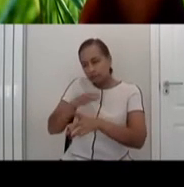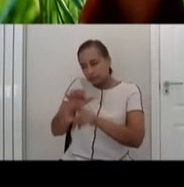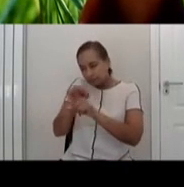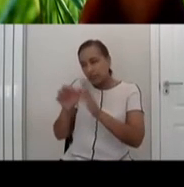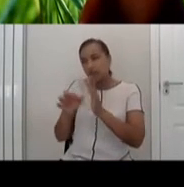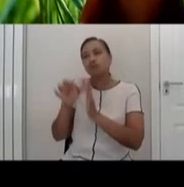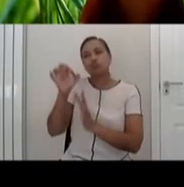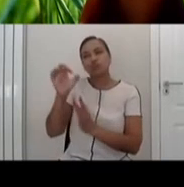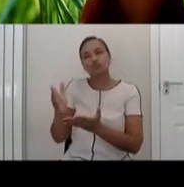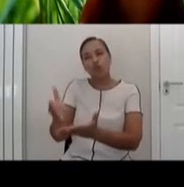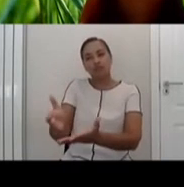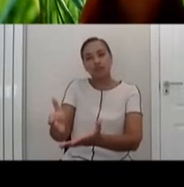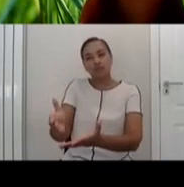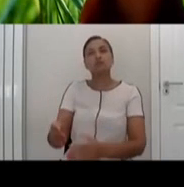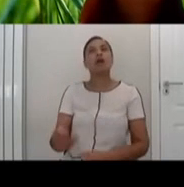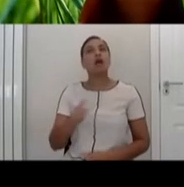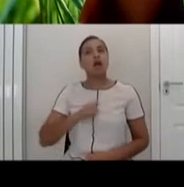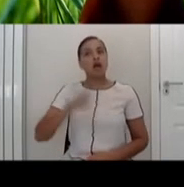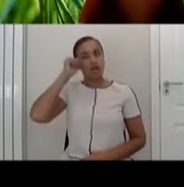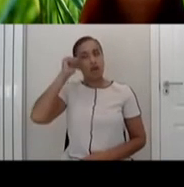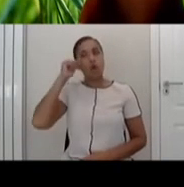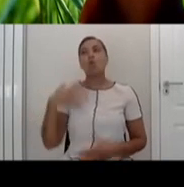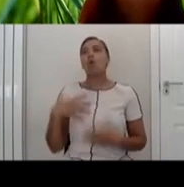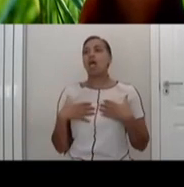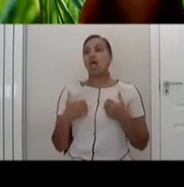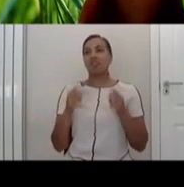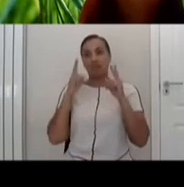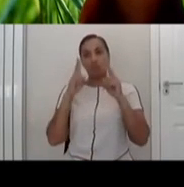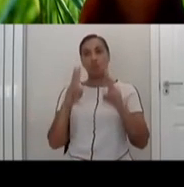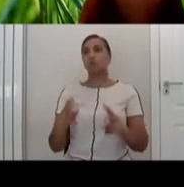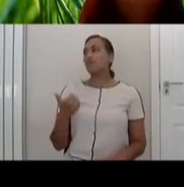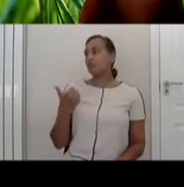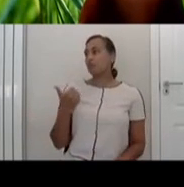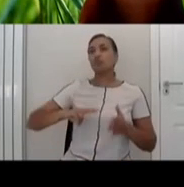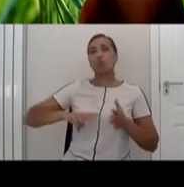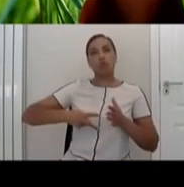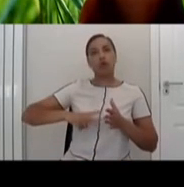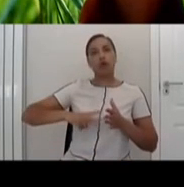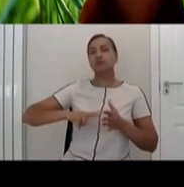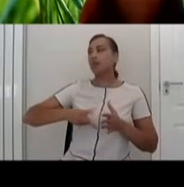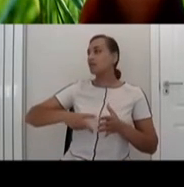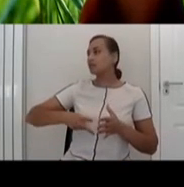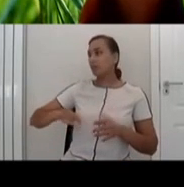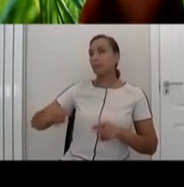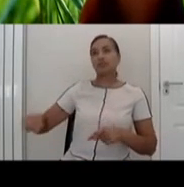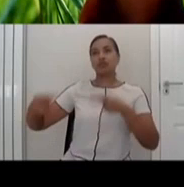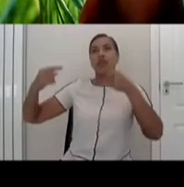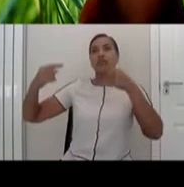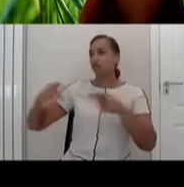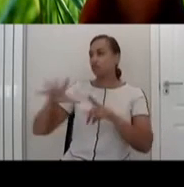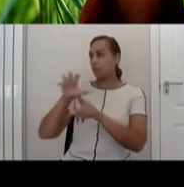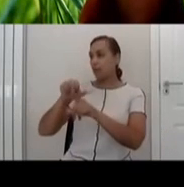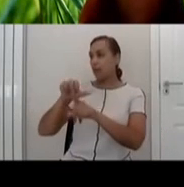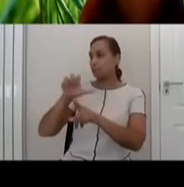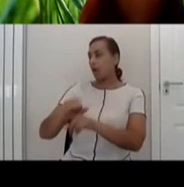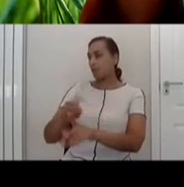certainly for me, Healthwatch has always been kind of like a great organization to help highlight challenges amongst these communities that I